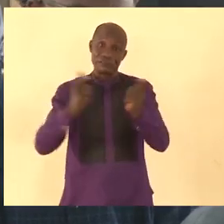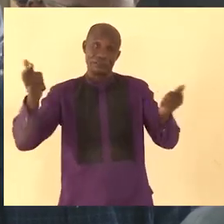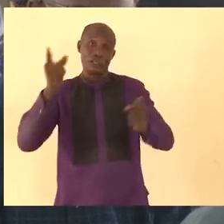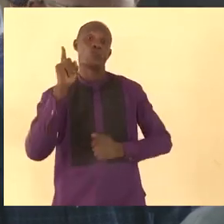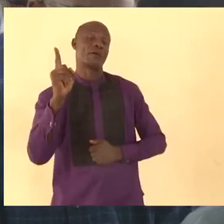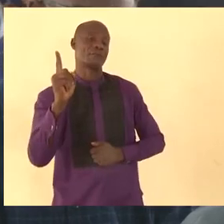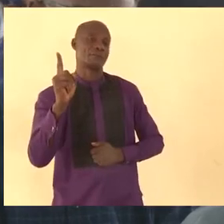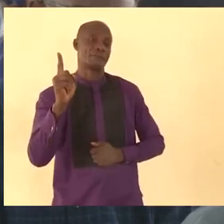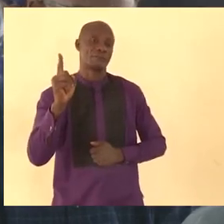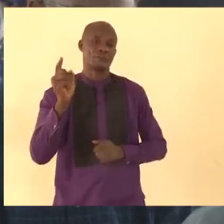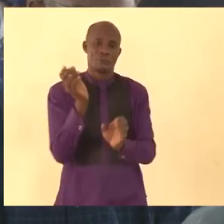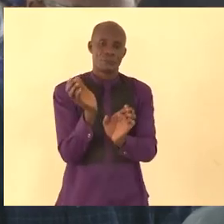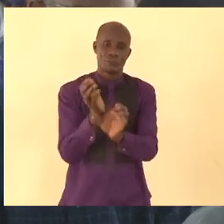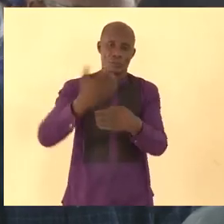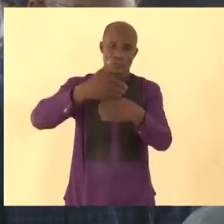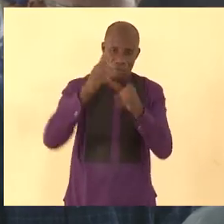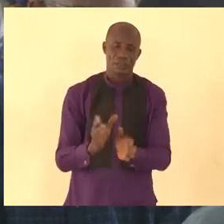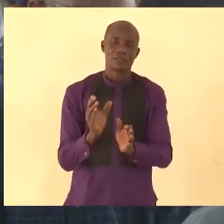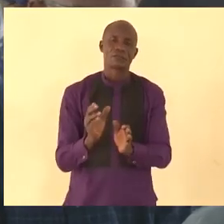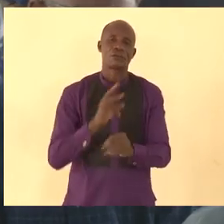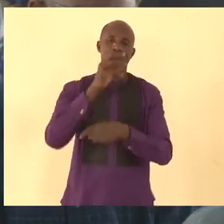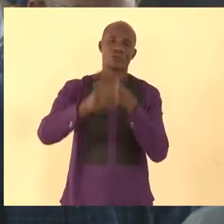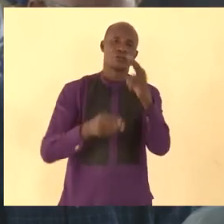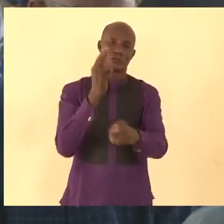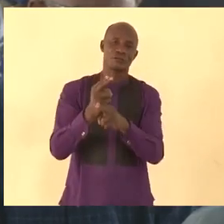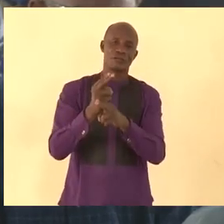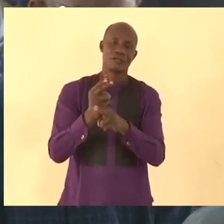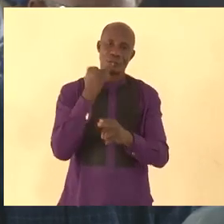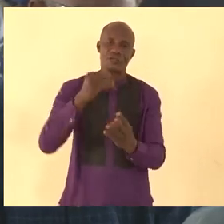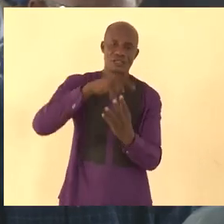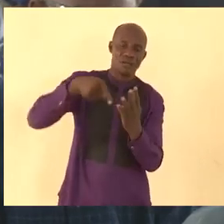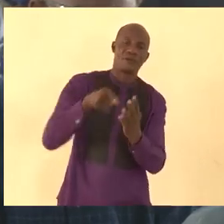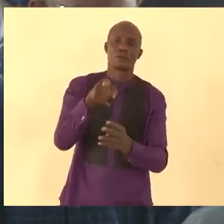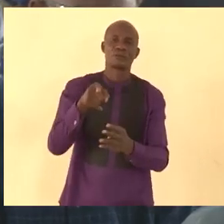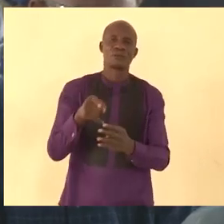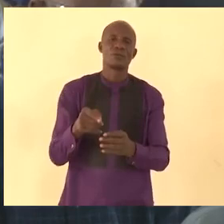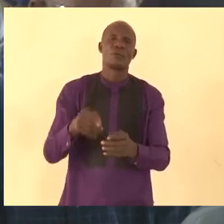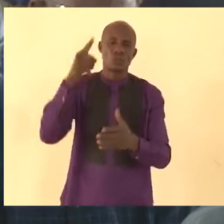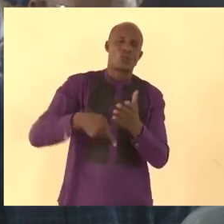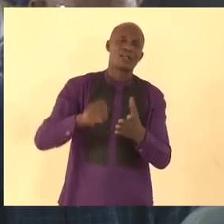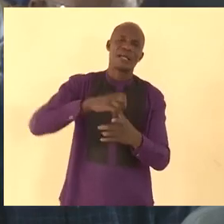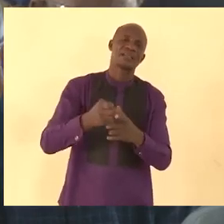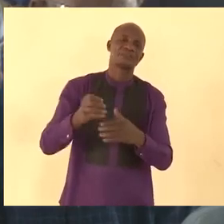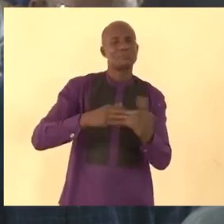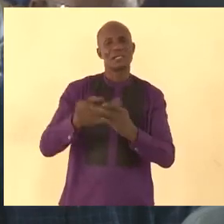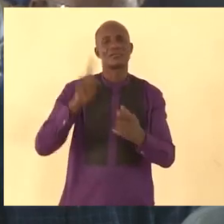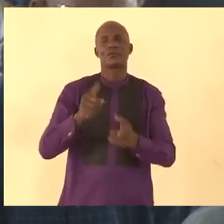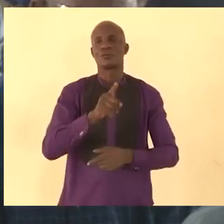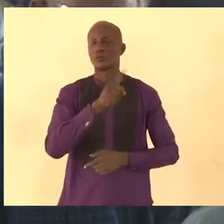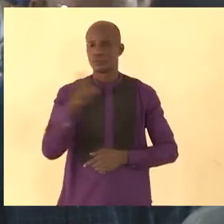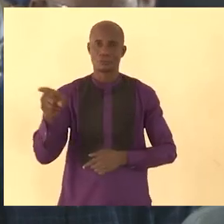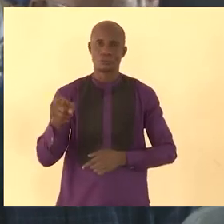one, the creator of the whole universe, is in your midst. So what else should matter to you? 2 days ago, I